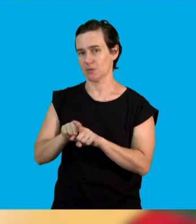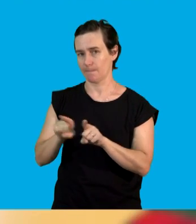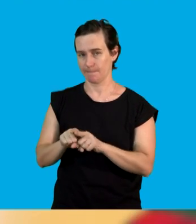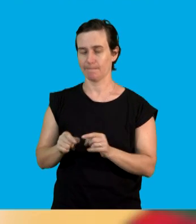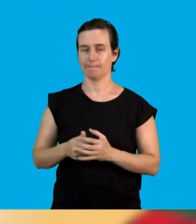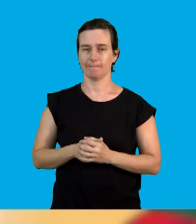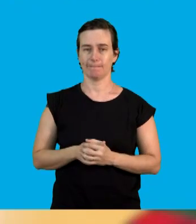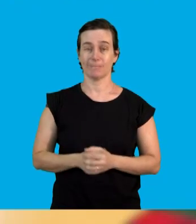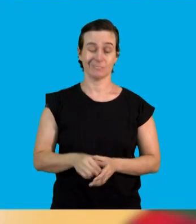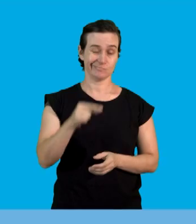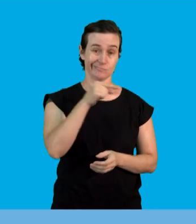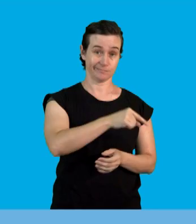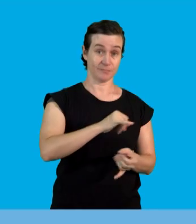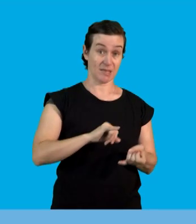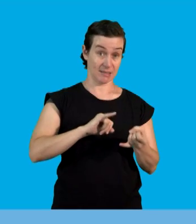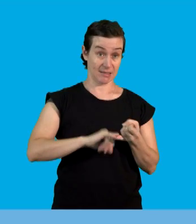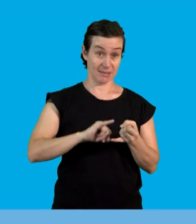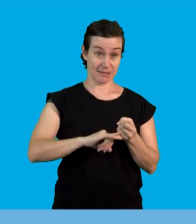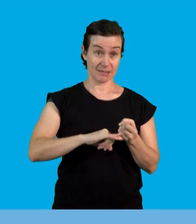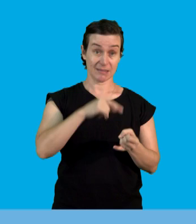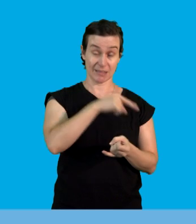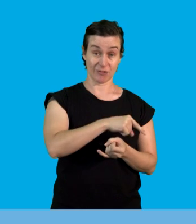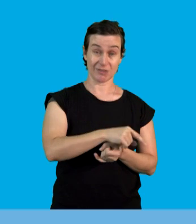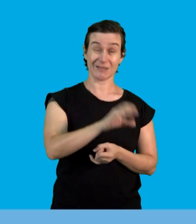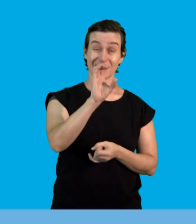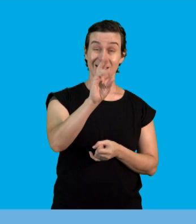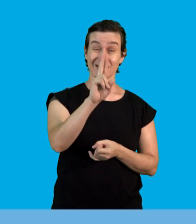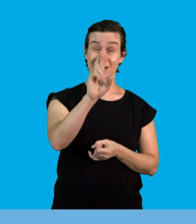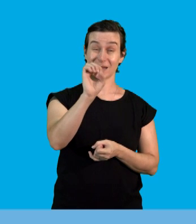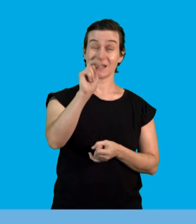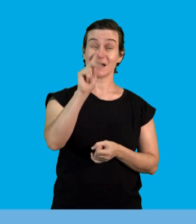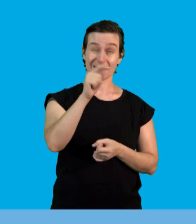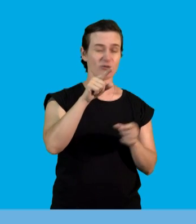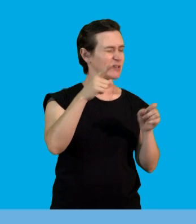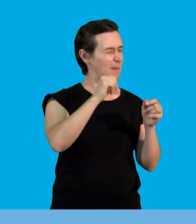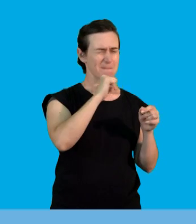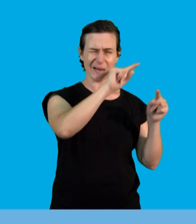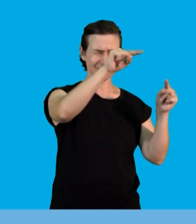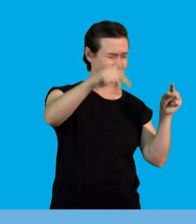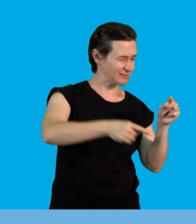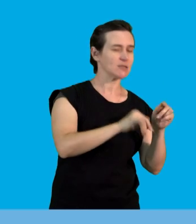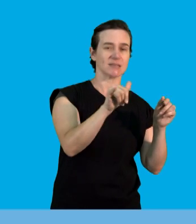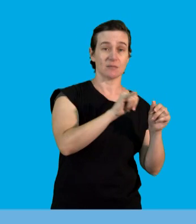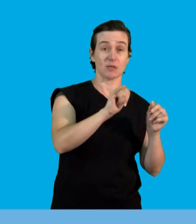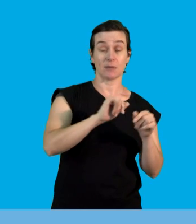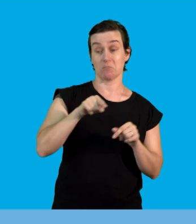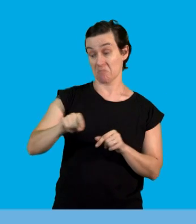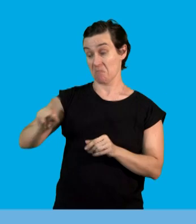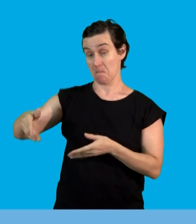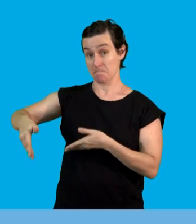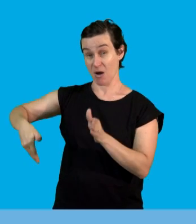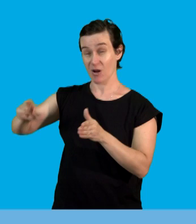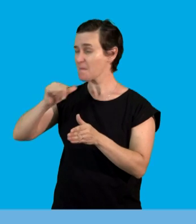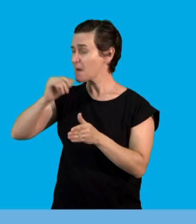Now, in series, as you have said, current remains the same, and in parallel, the voltage is going to be the same.